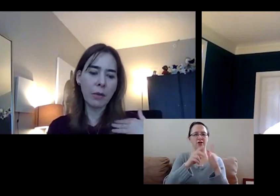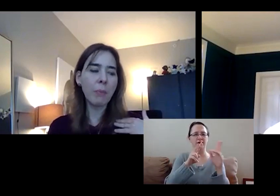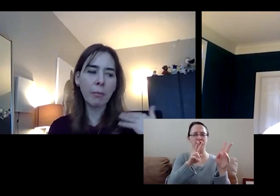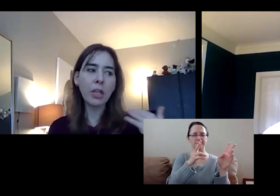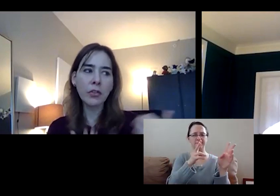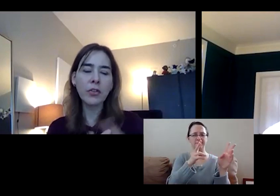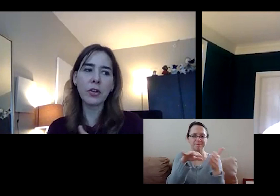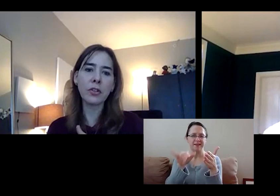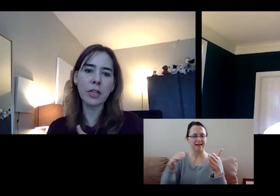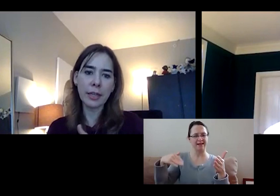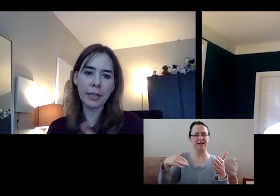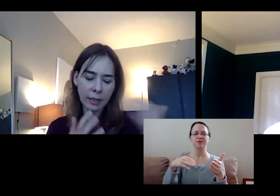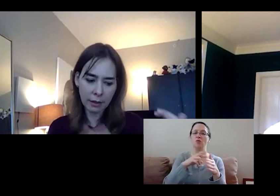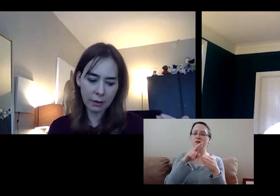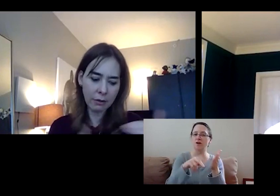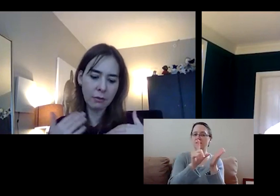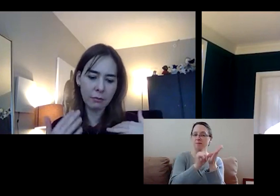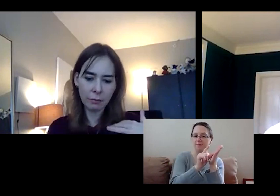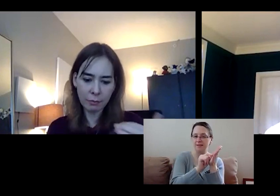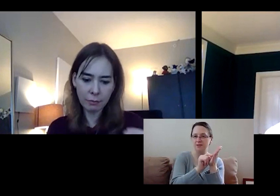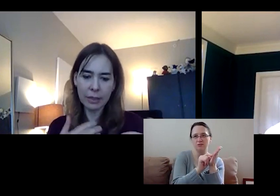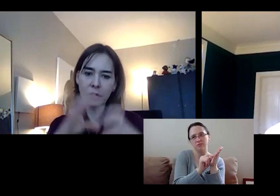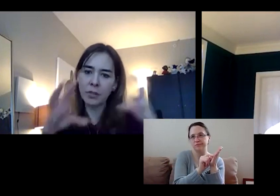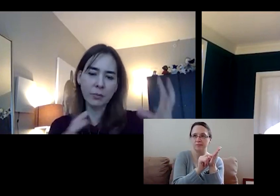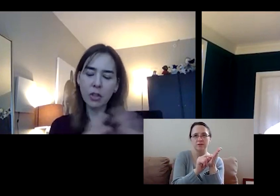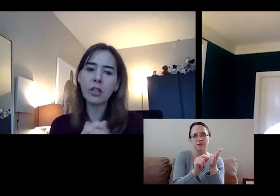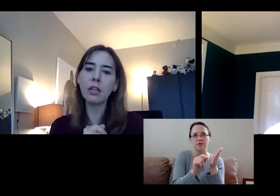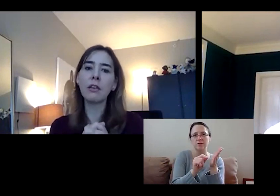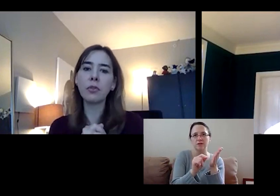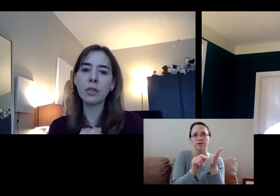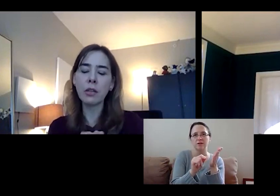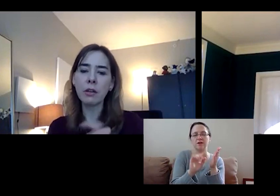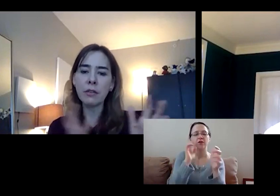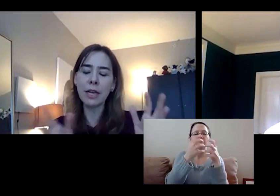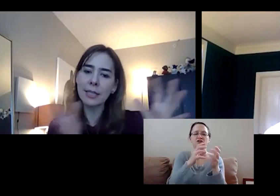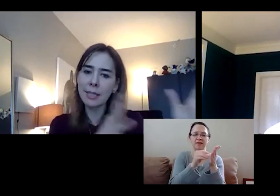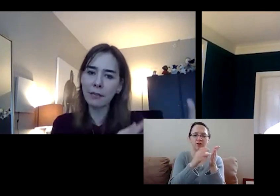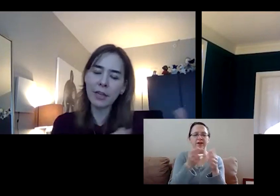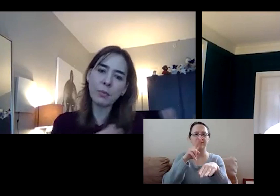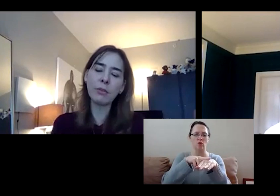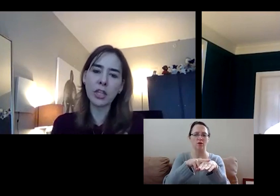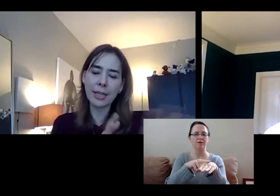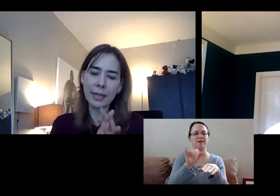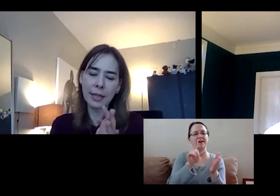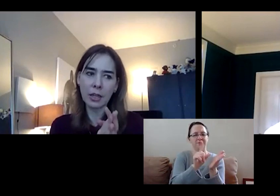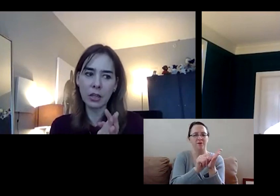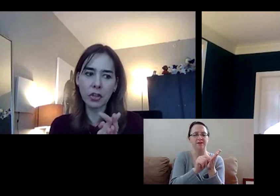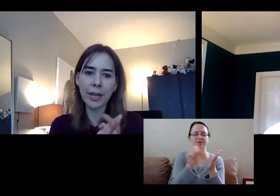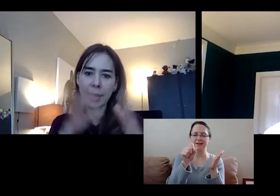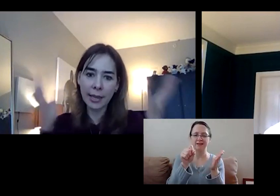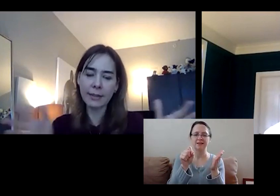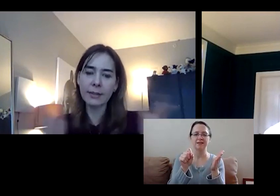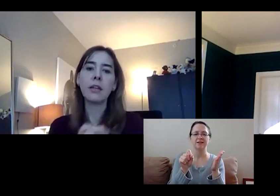we published the results, and it uses machine learning, of course, and all of that stuff is published and